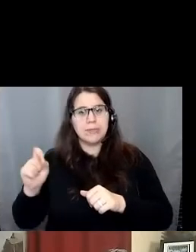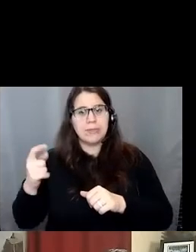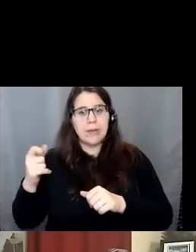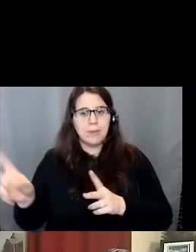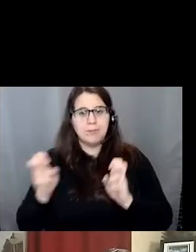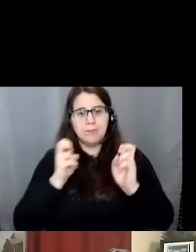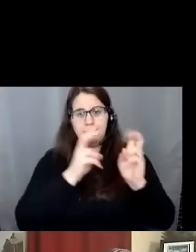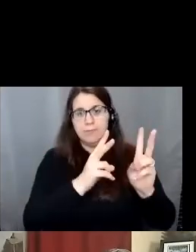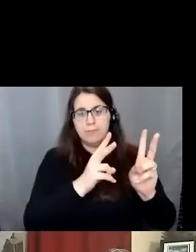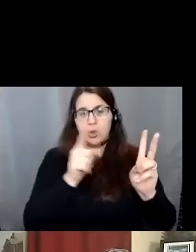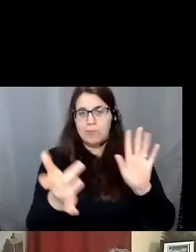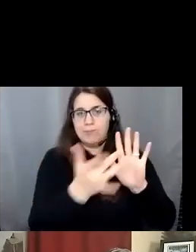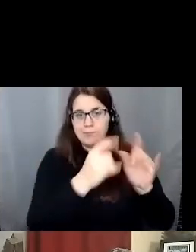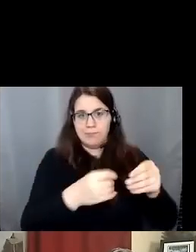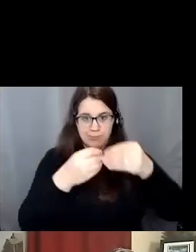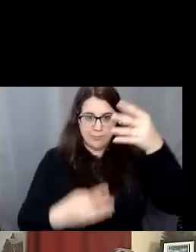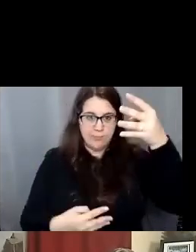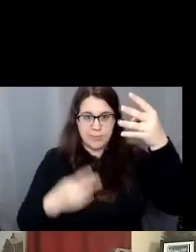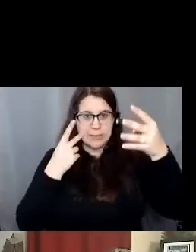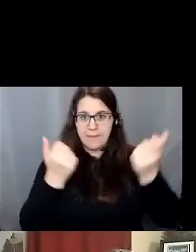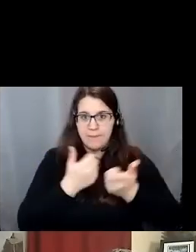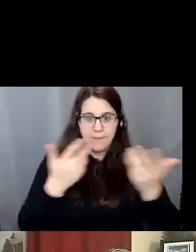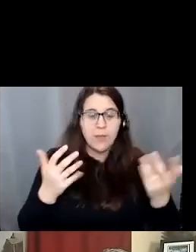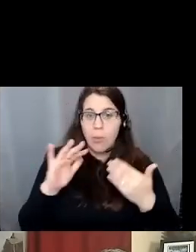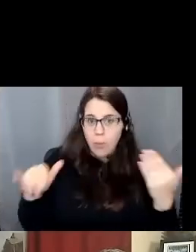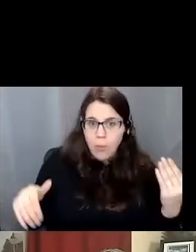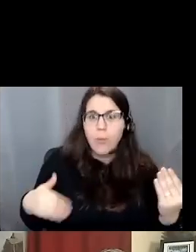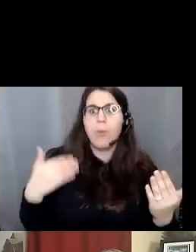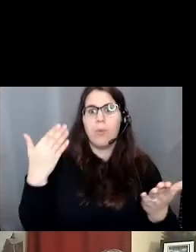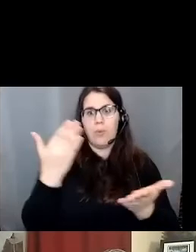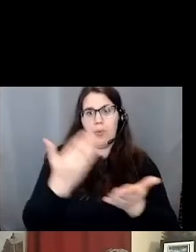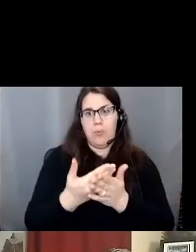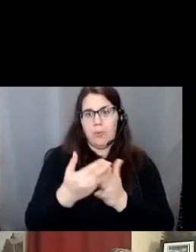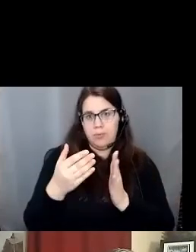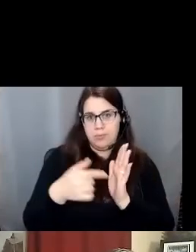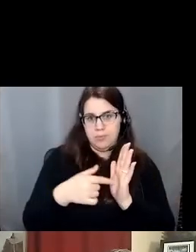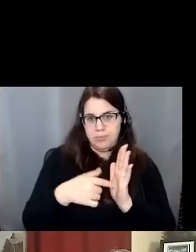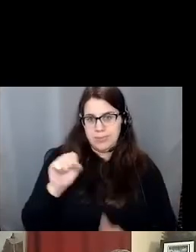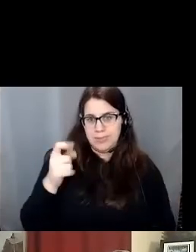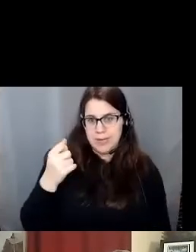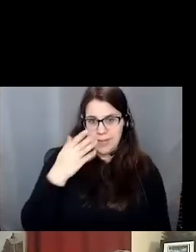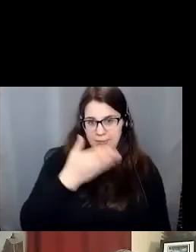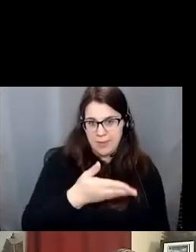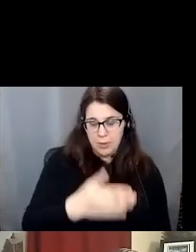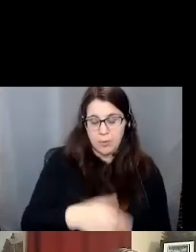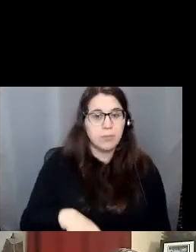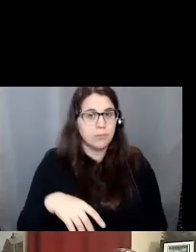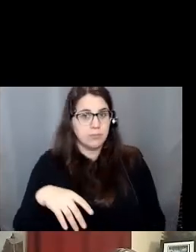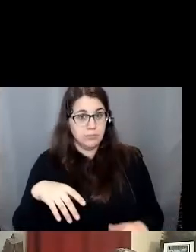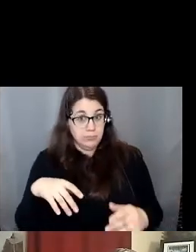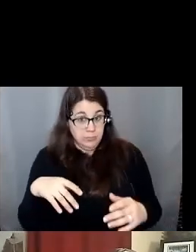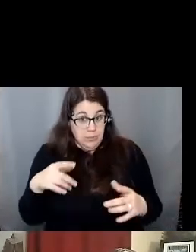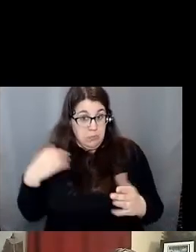will have access to them, and all historical statements should be there. I will mention presently, as of the recording of this